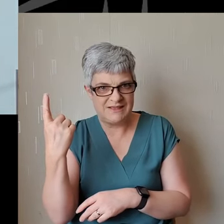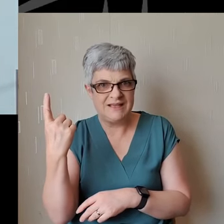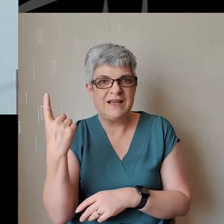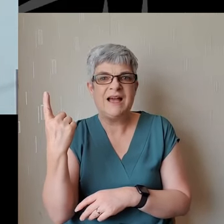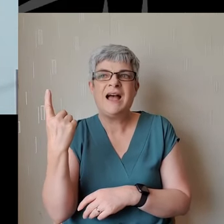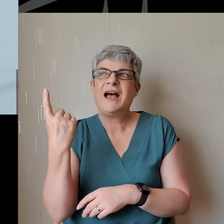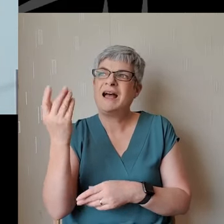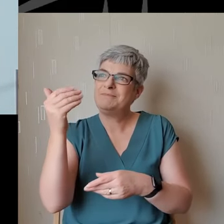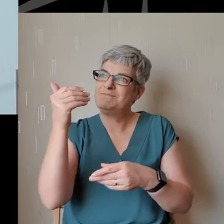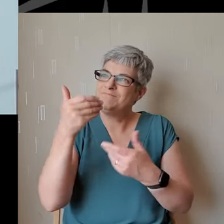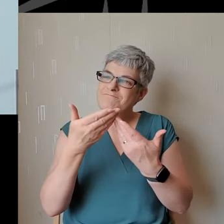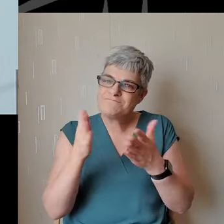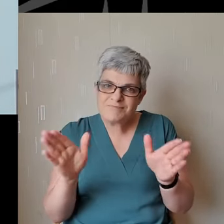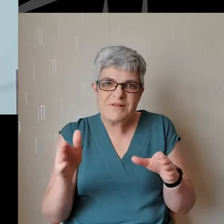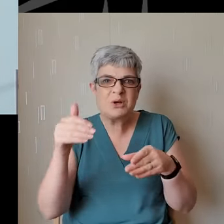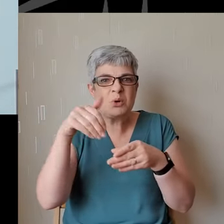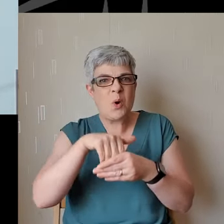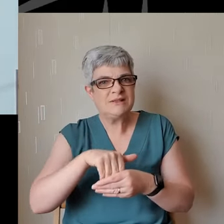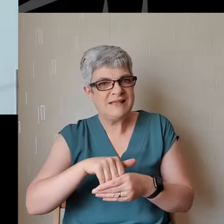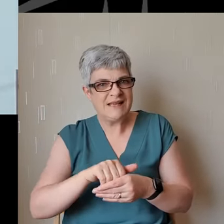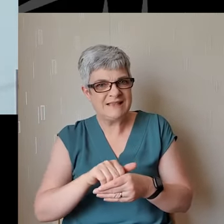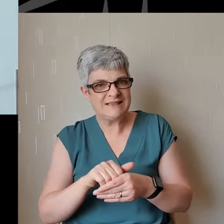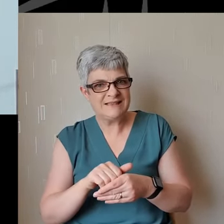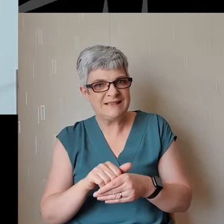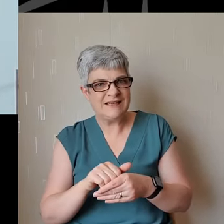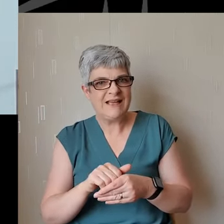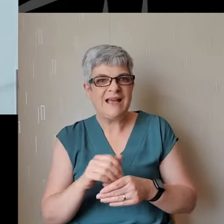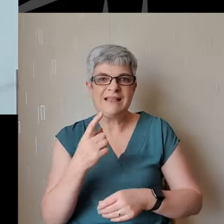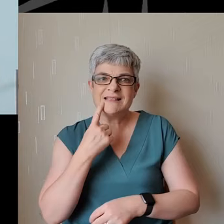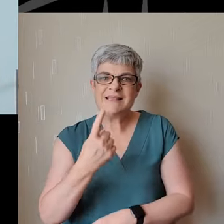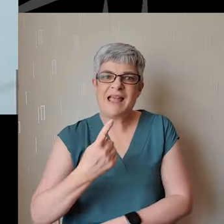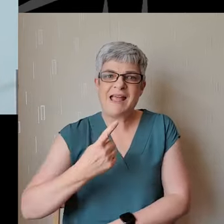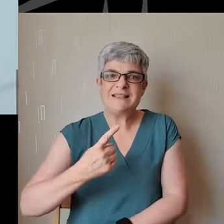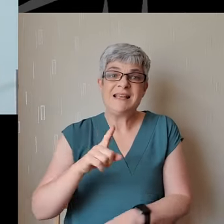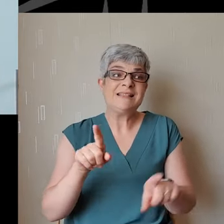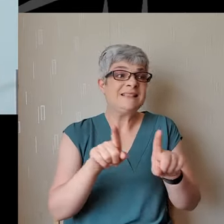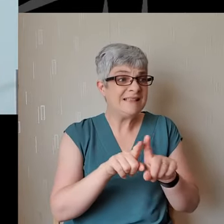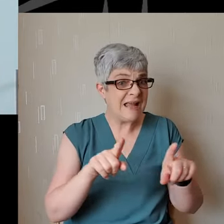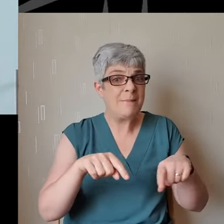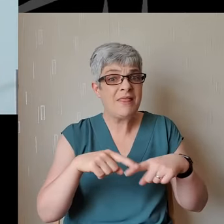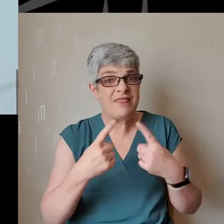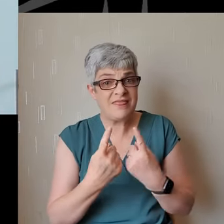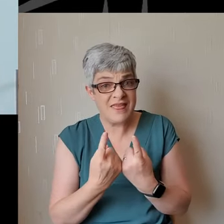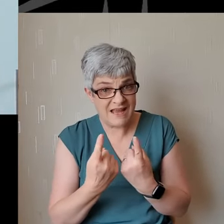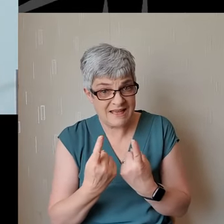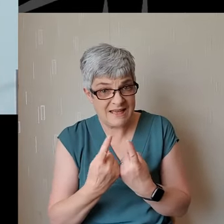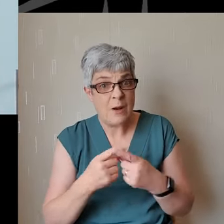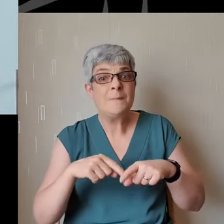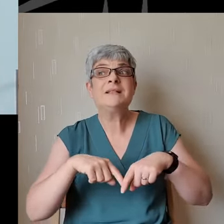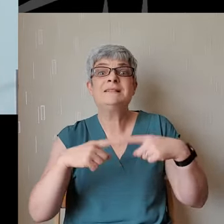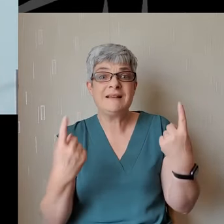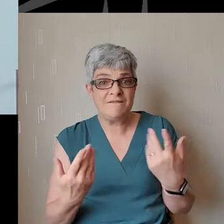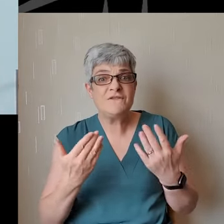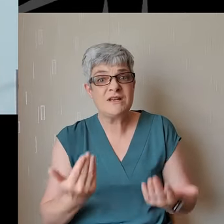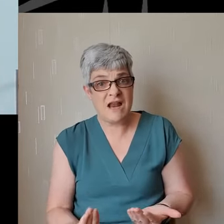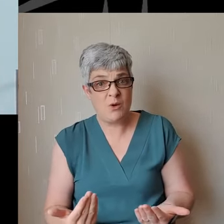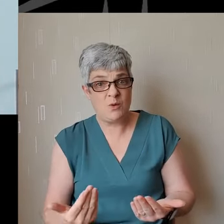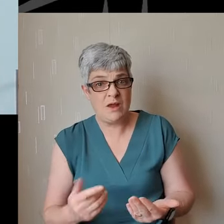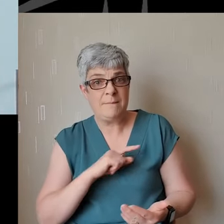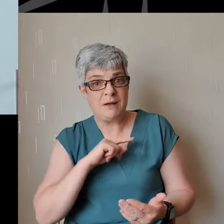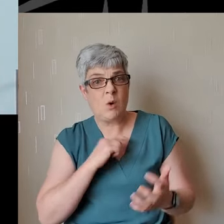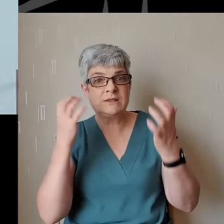had put that in a wider, bigger context that said even this same thing is going to be different because the Messiah is